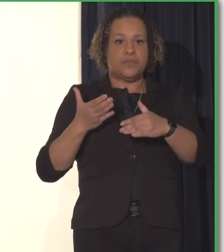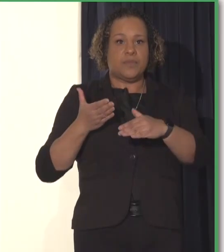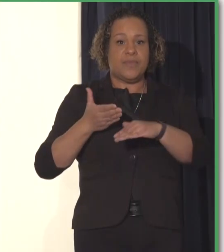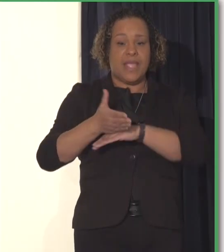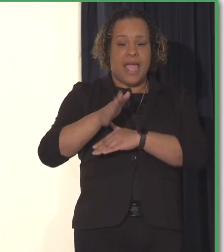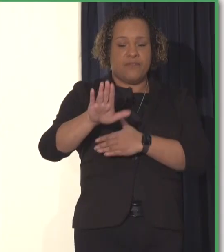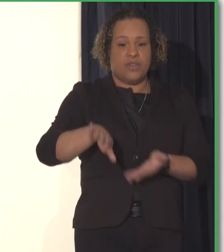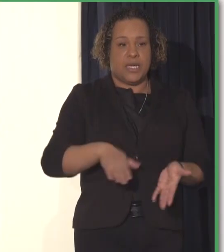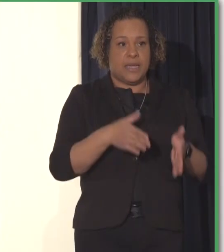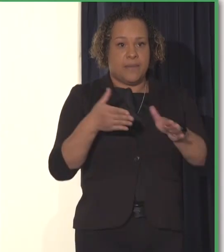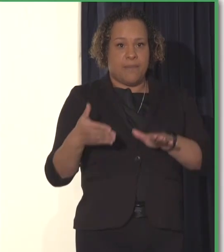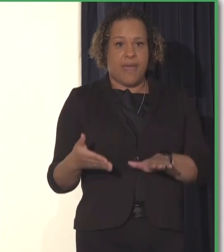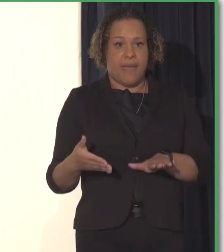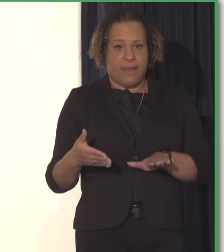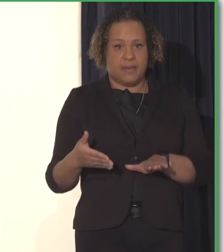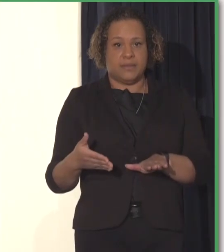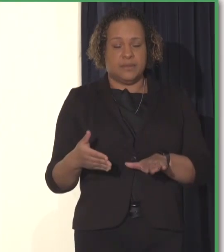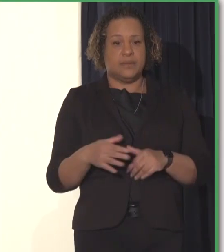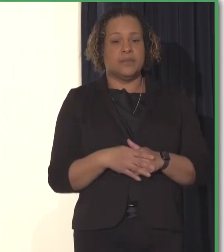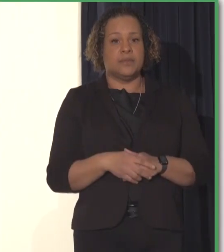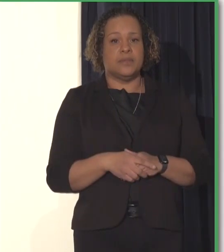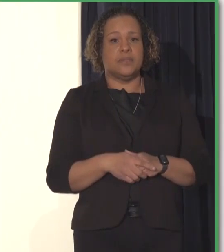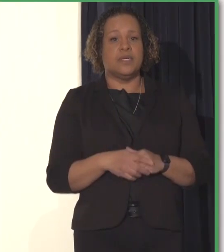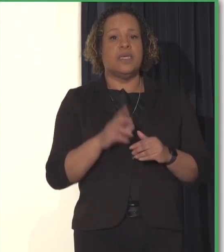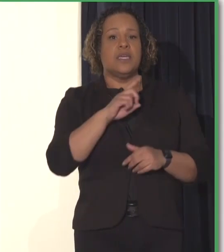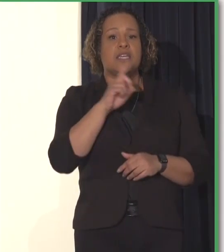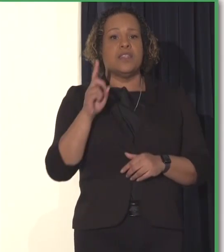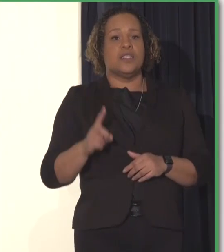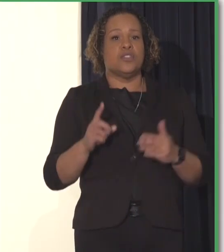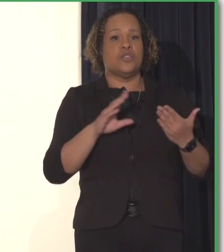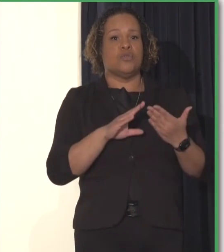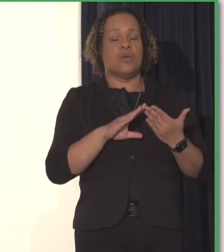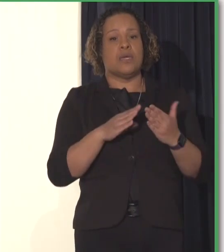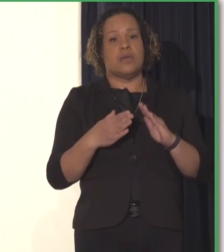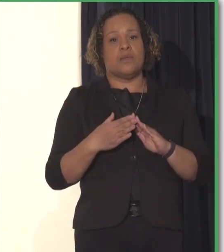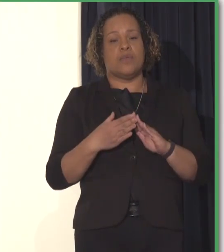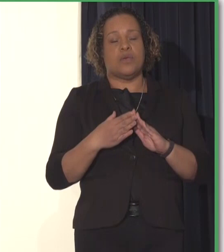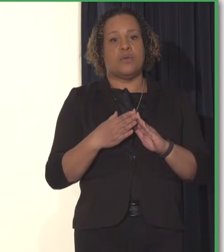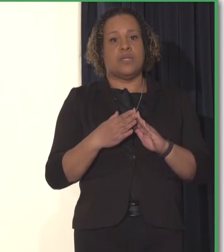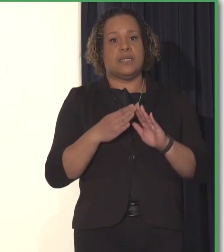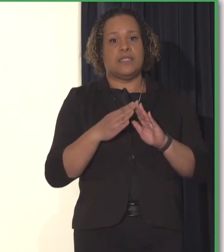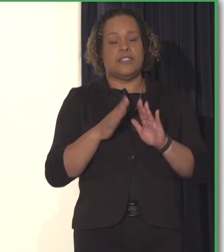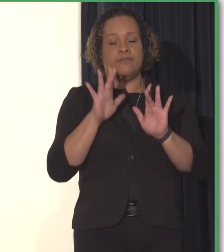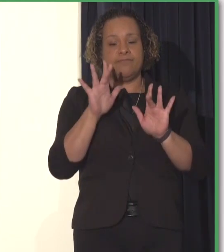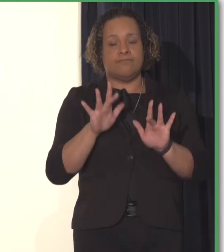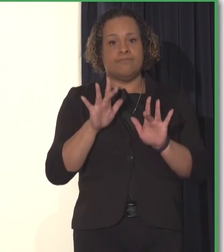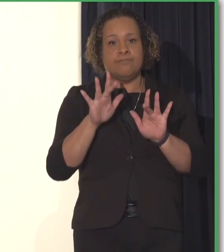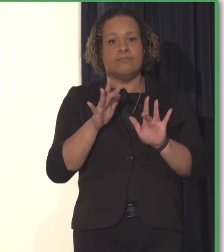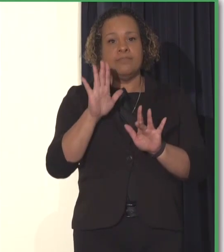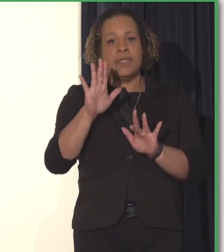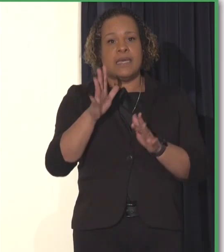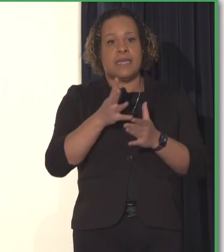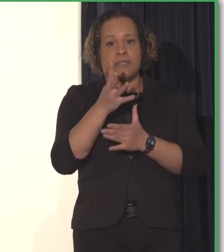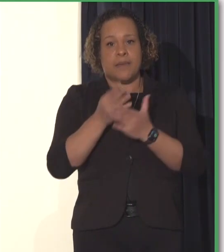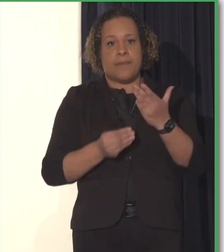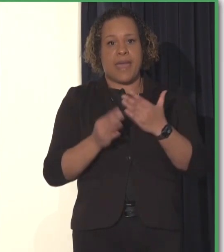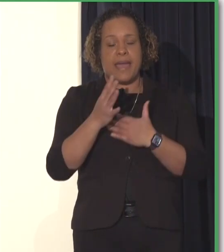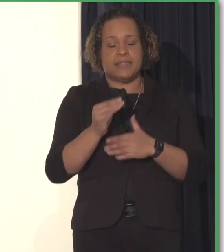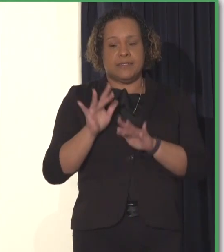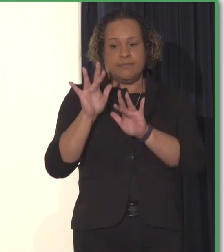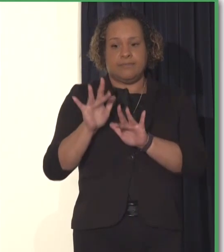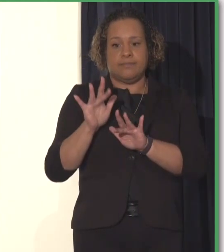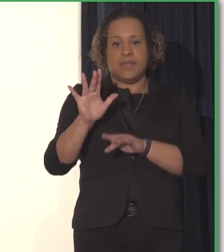posthumously as the Detroit community mourns his passing and extends sincere condolences to his